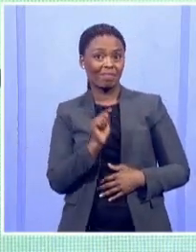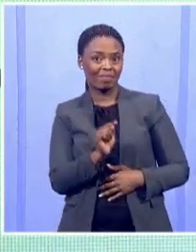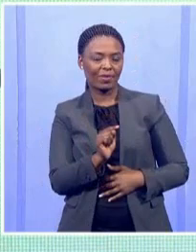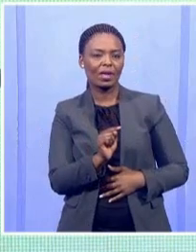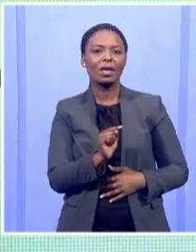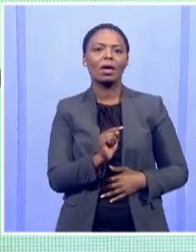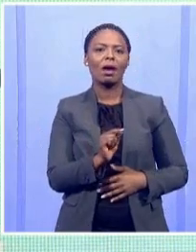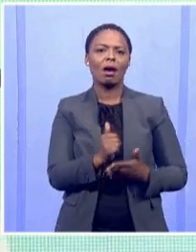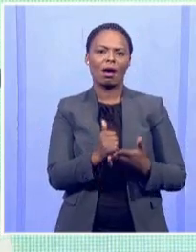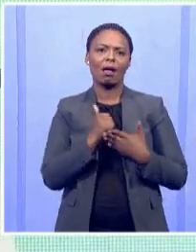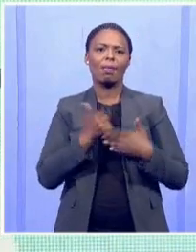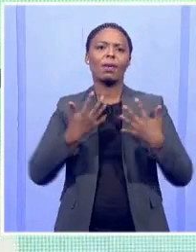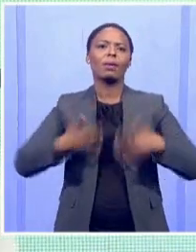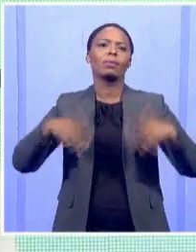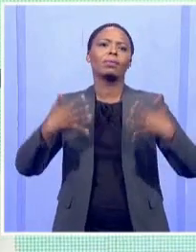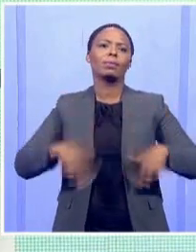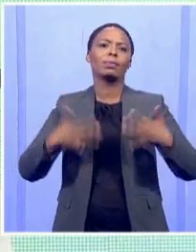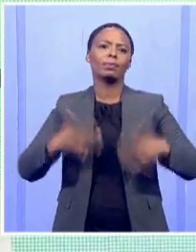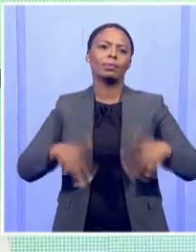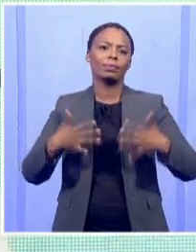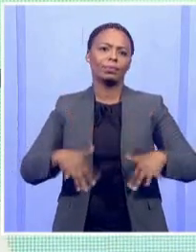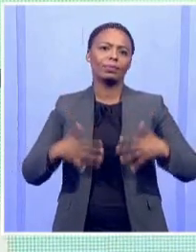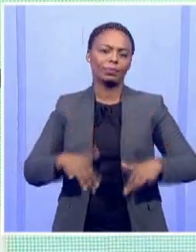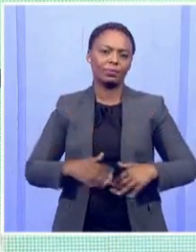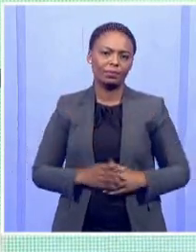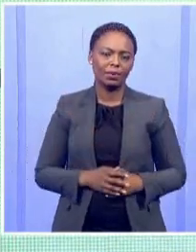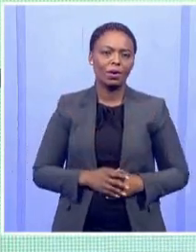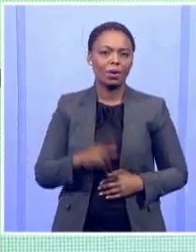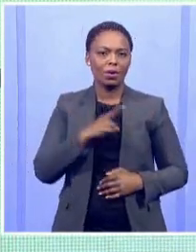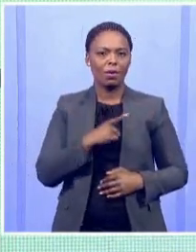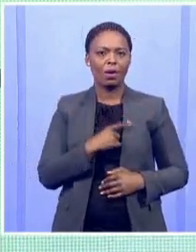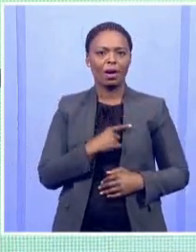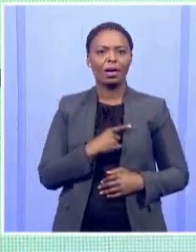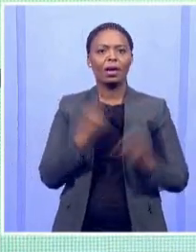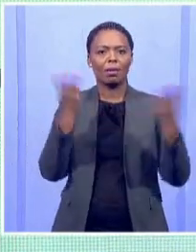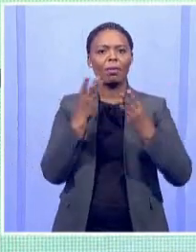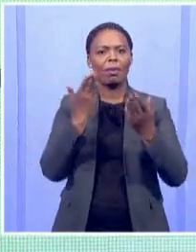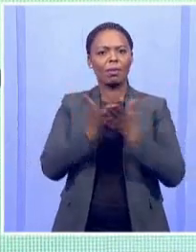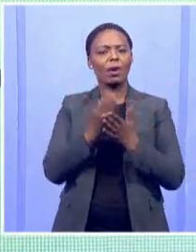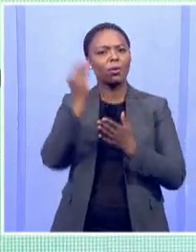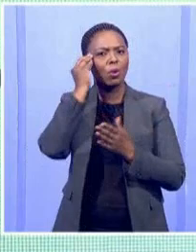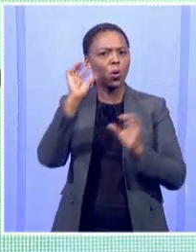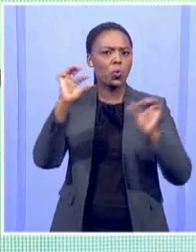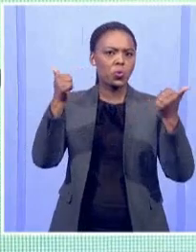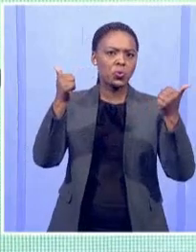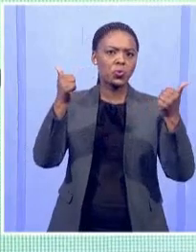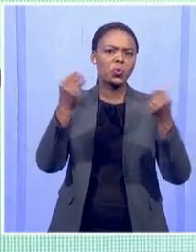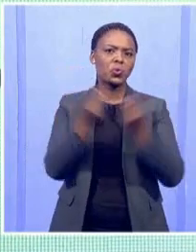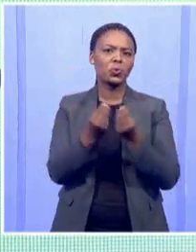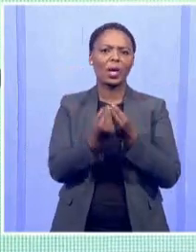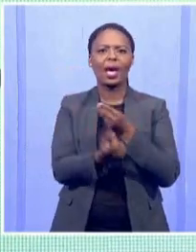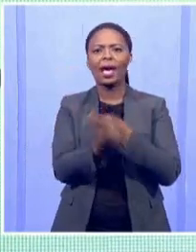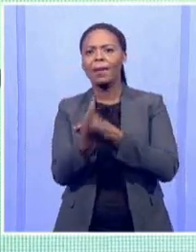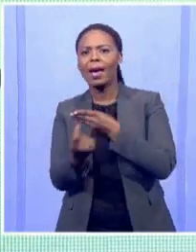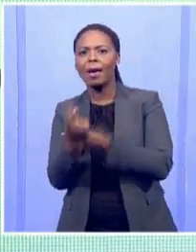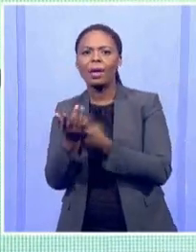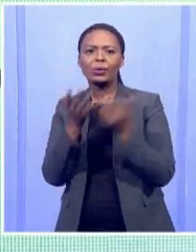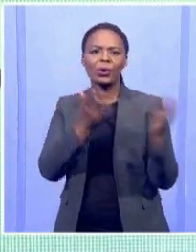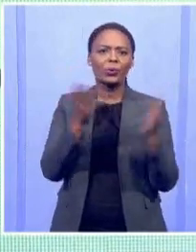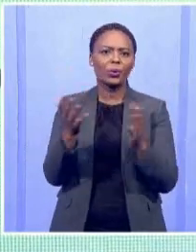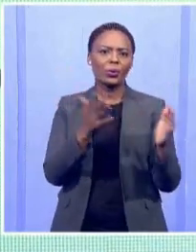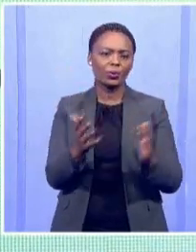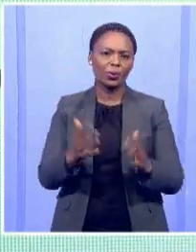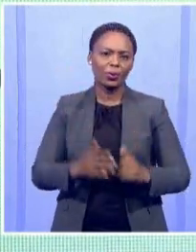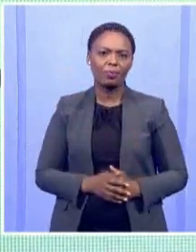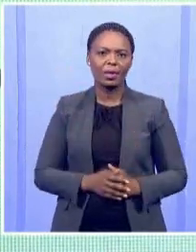useful tool in terms of enabling the population, but we have also learned, as we've been managing this